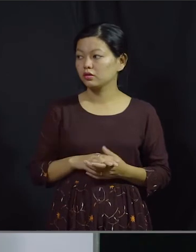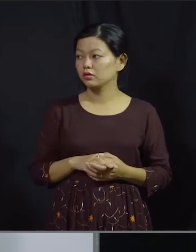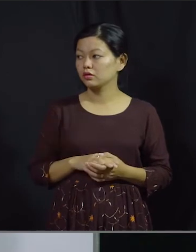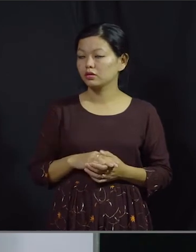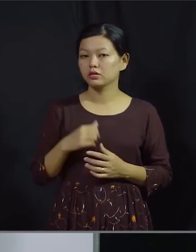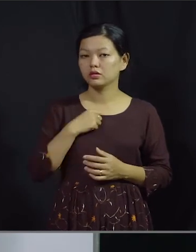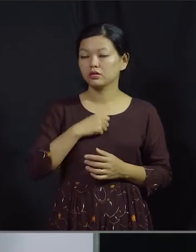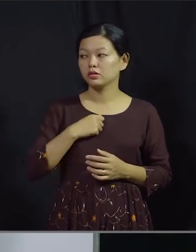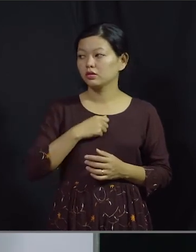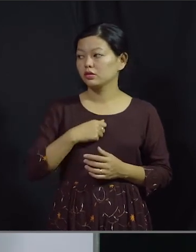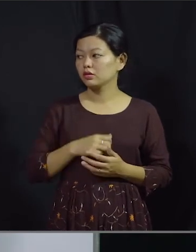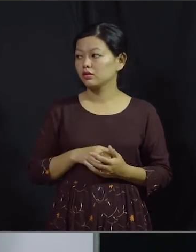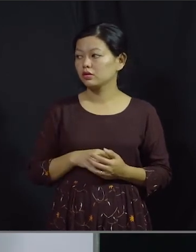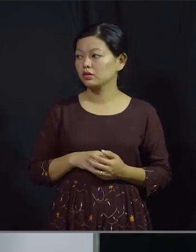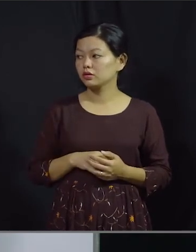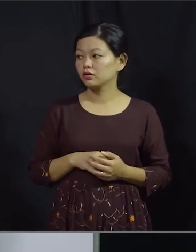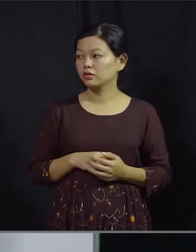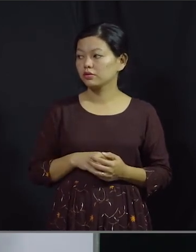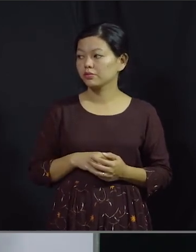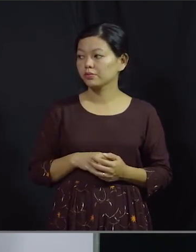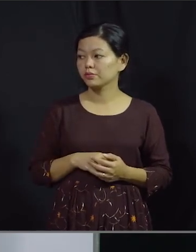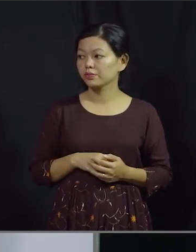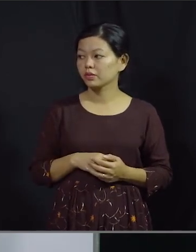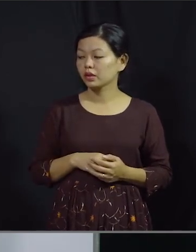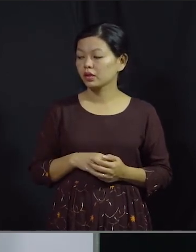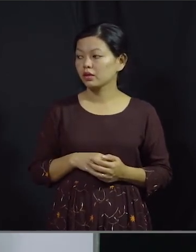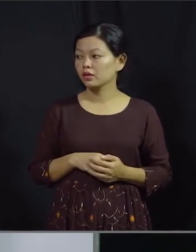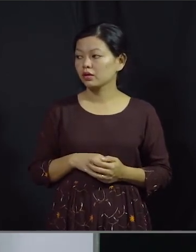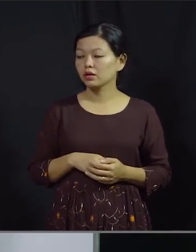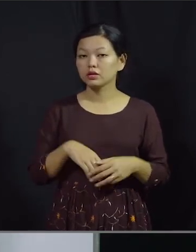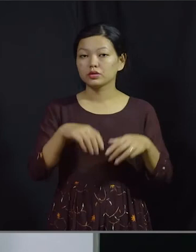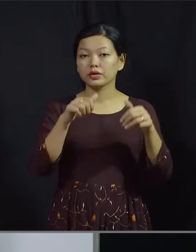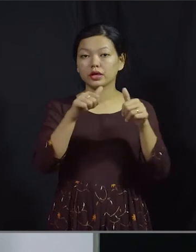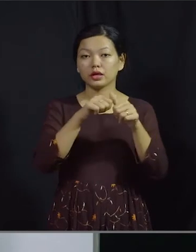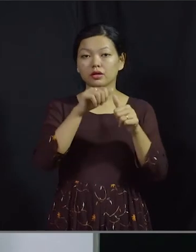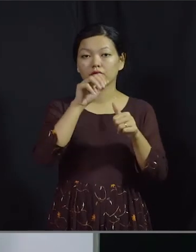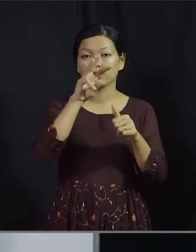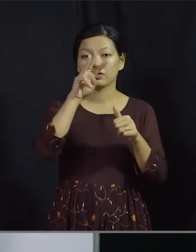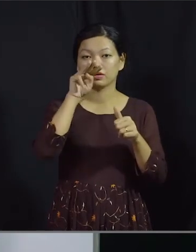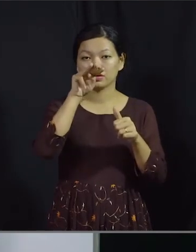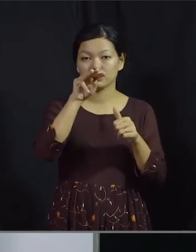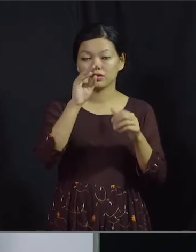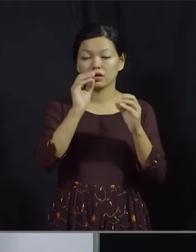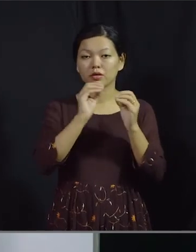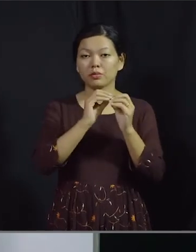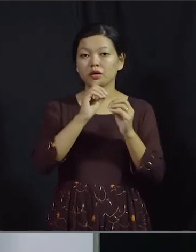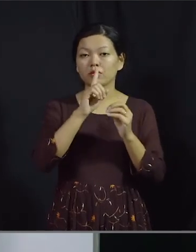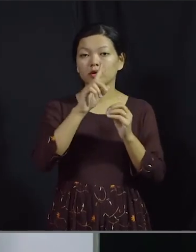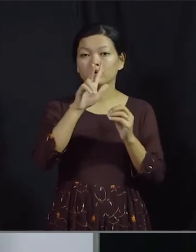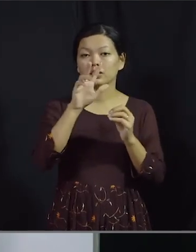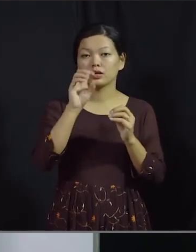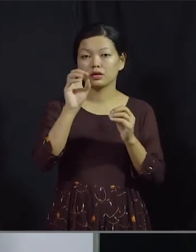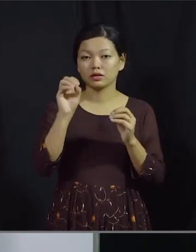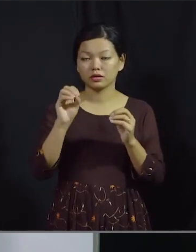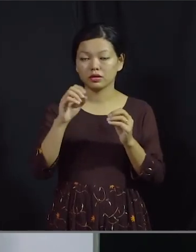I'm sorry, this is supposed to be 3,000 for A. For B it is 1,800, and for C